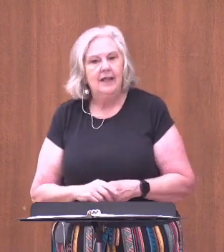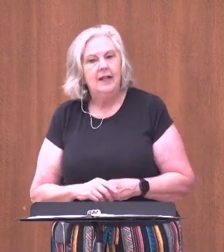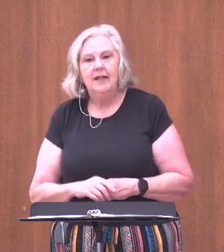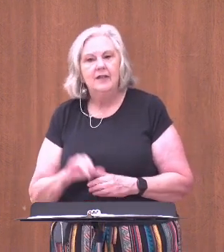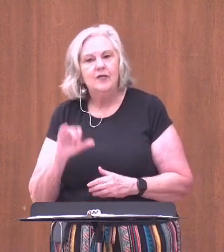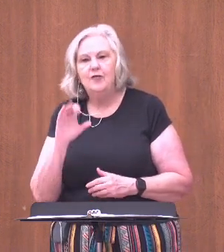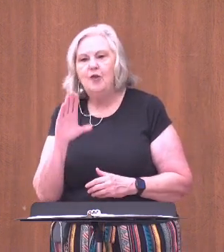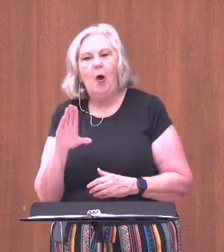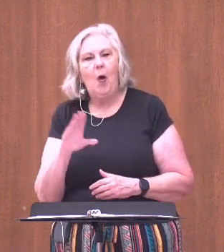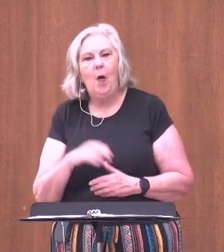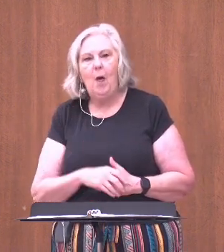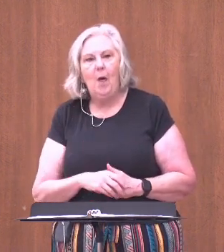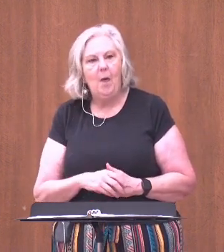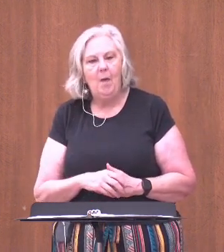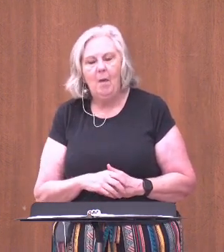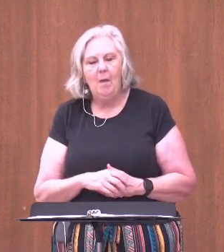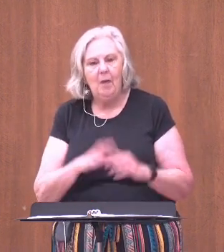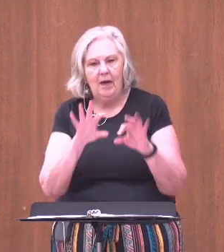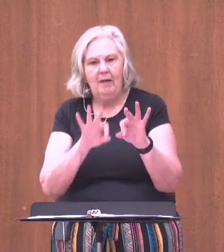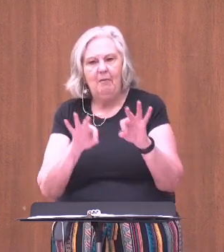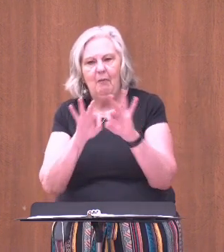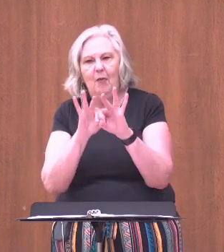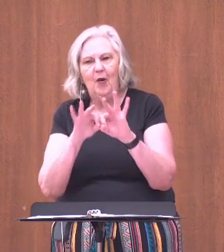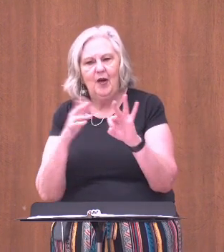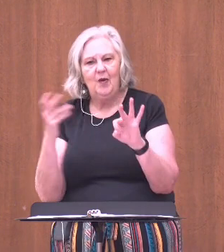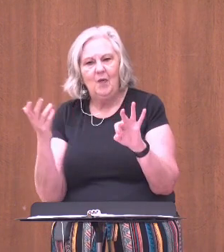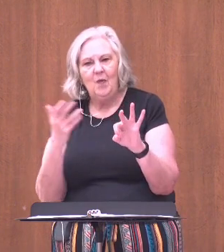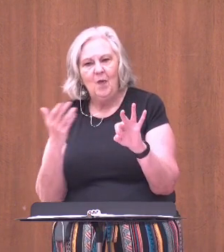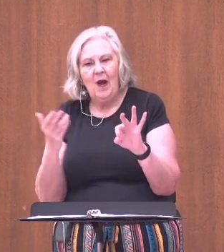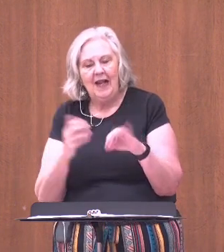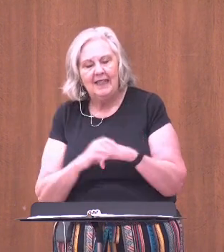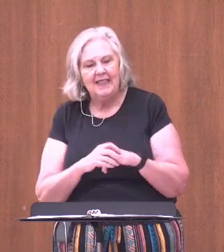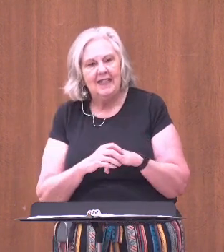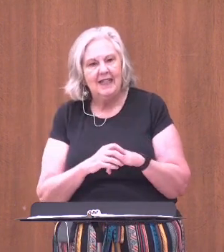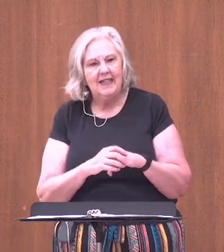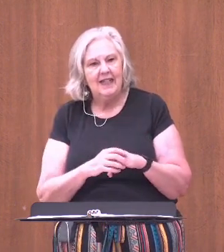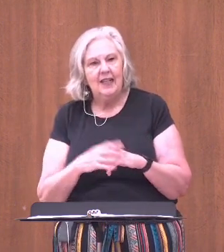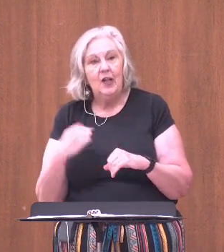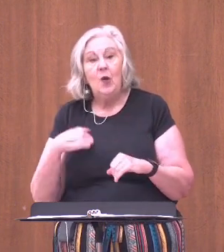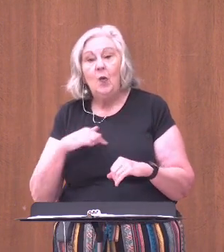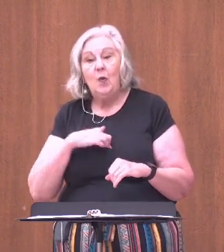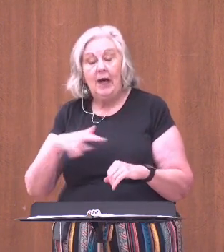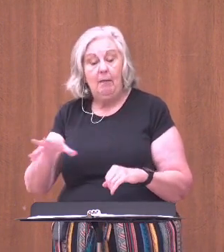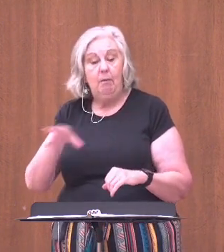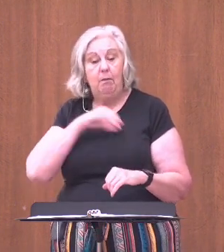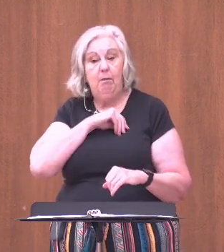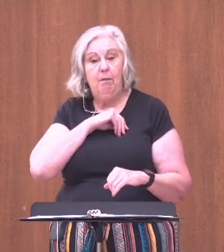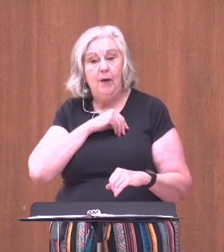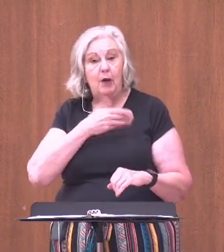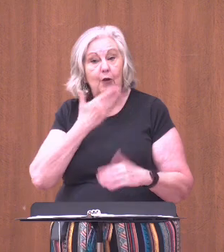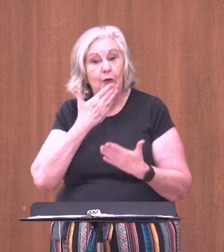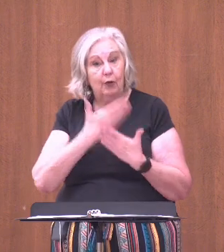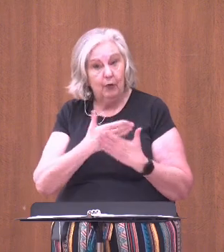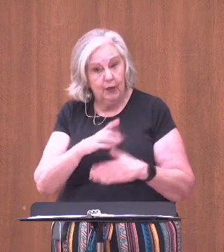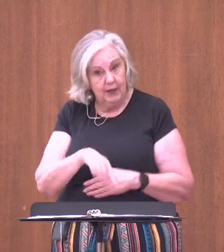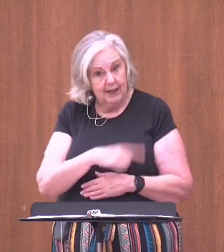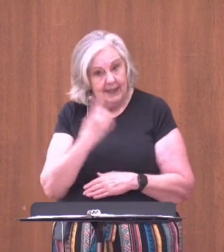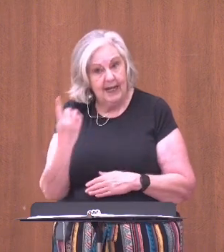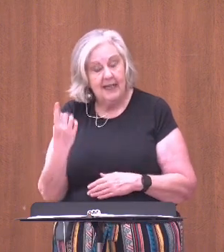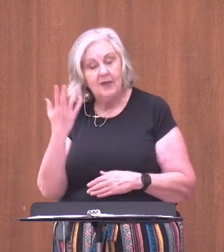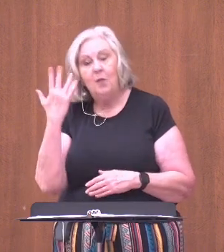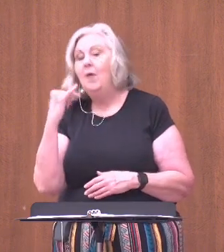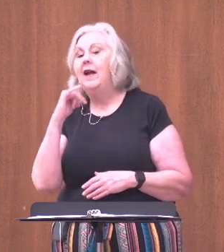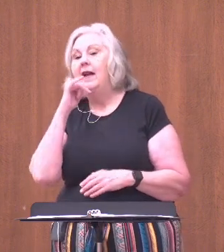Job gives this important word. He says, we take the good days from God. Why not